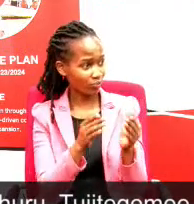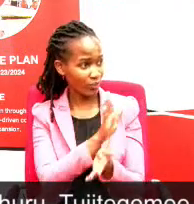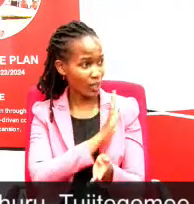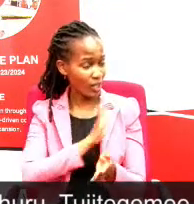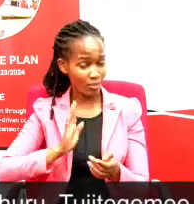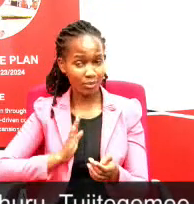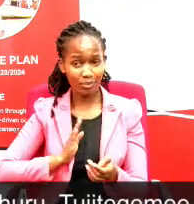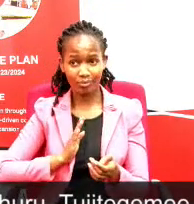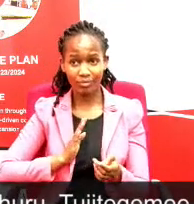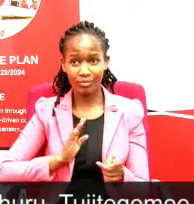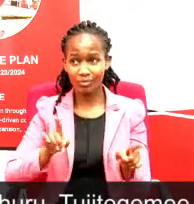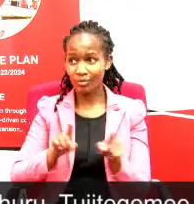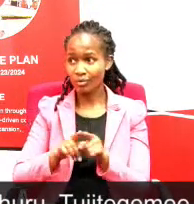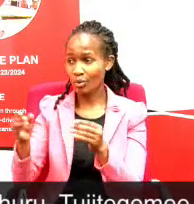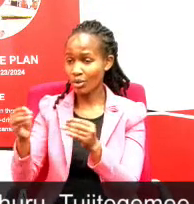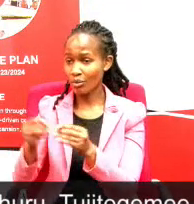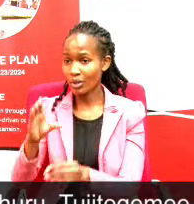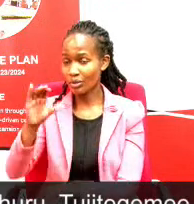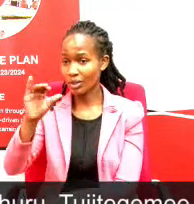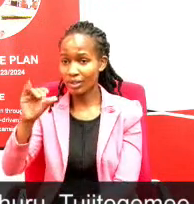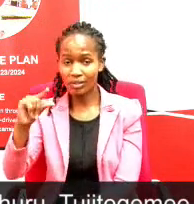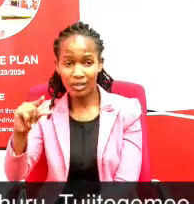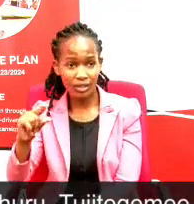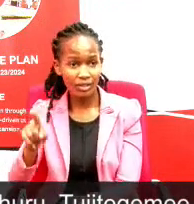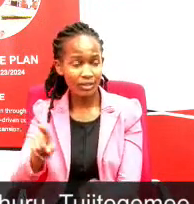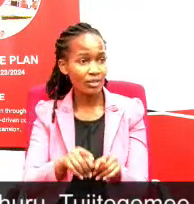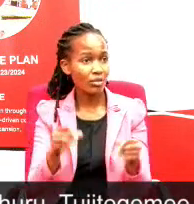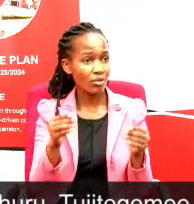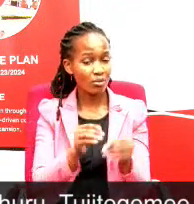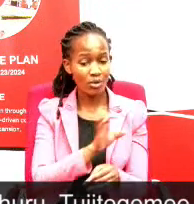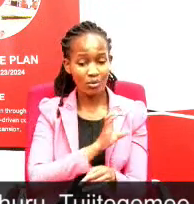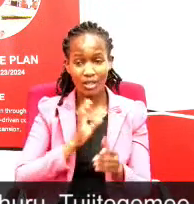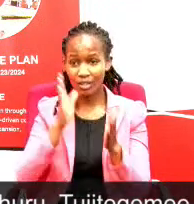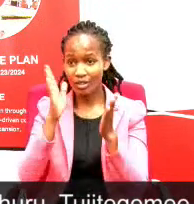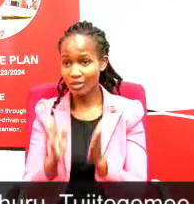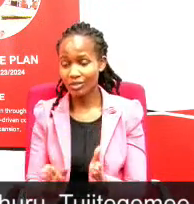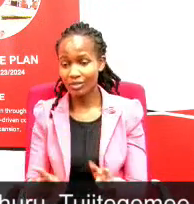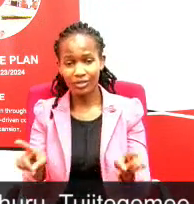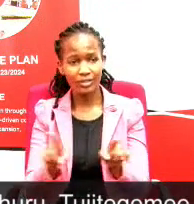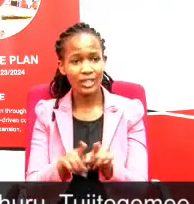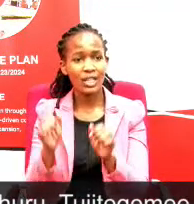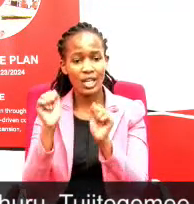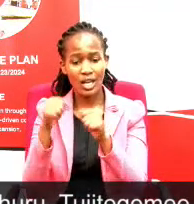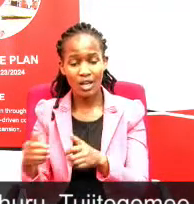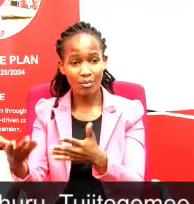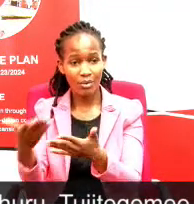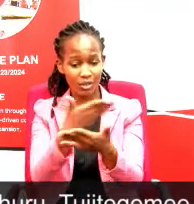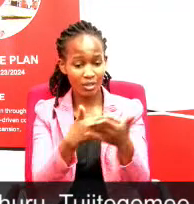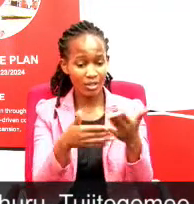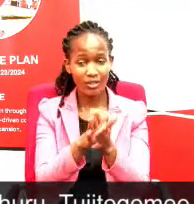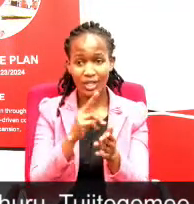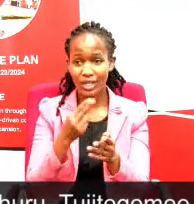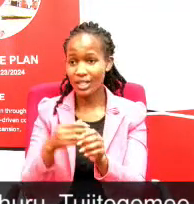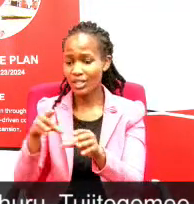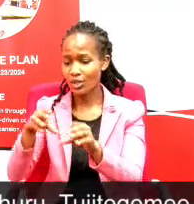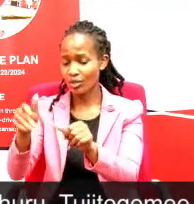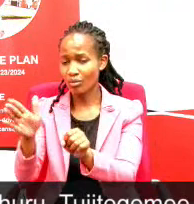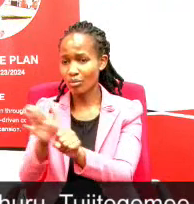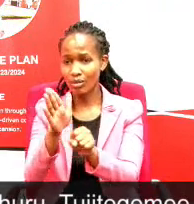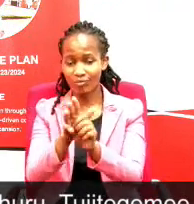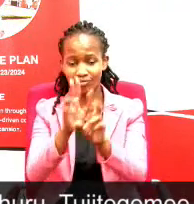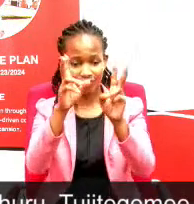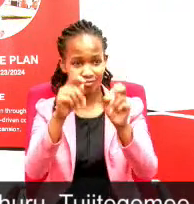board, we meet with the CG, we meet with the commissioners. They're able to interact with us and solve many issues as we go